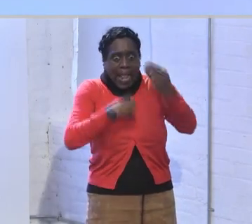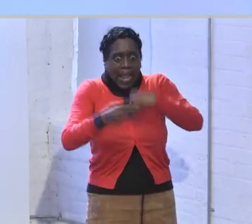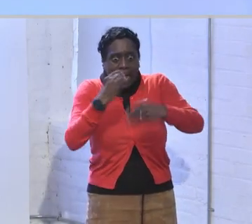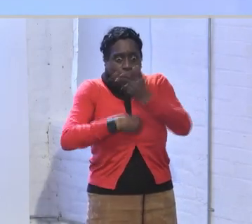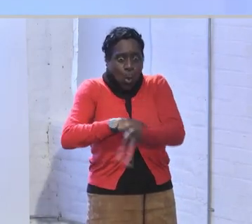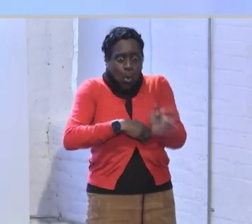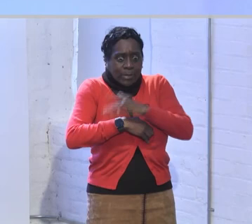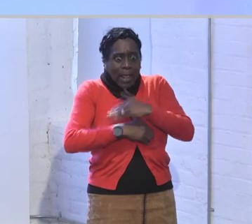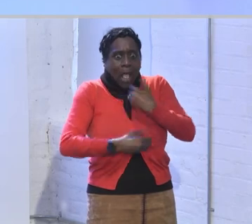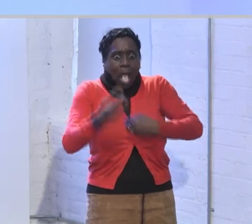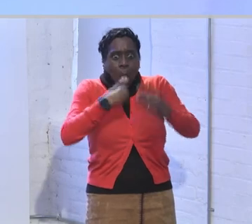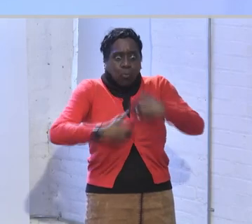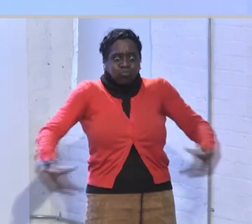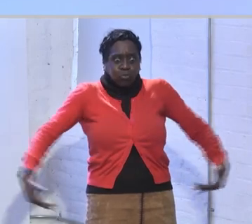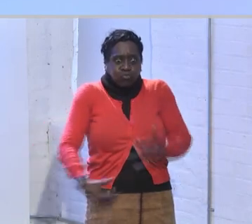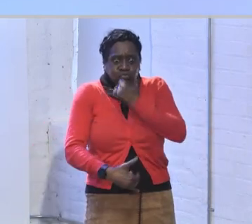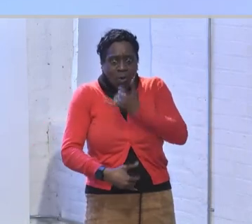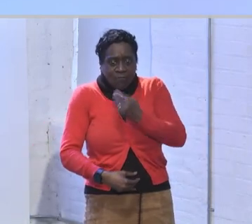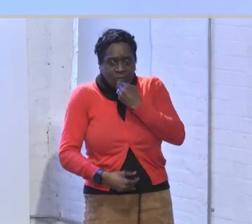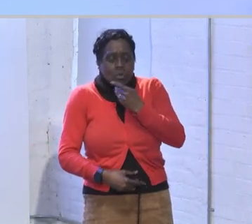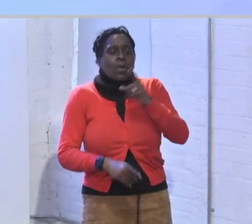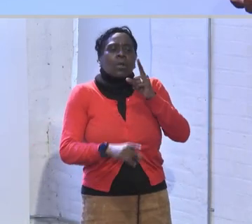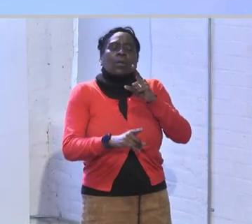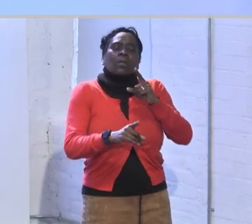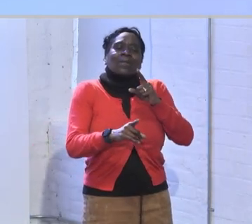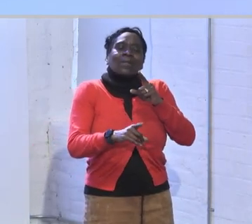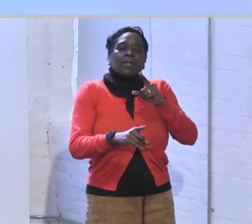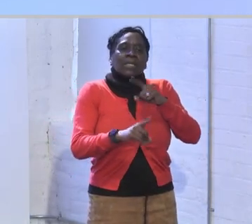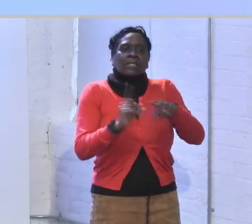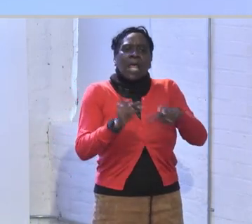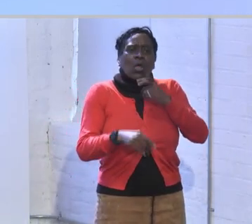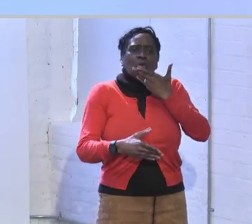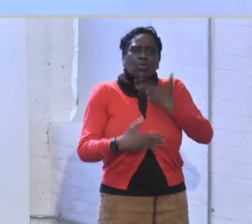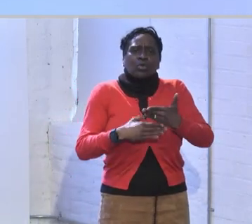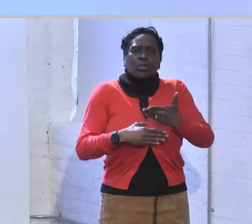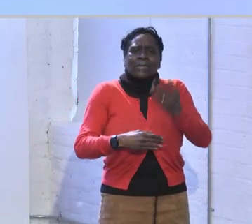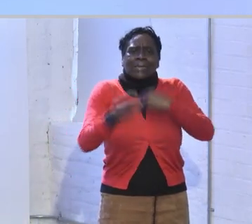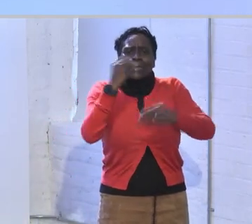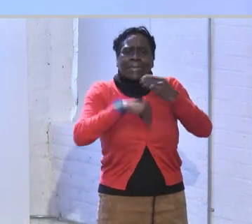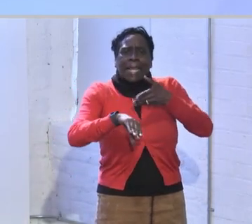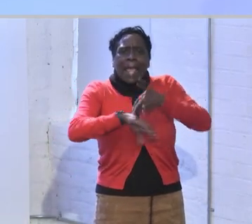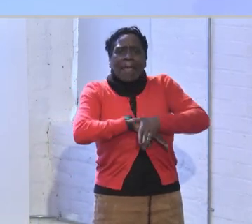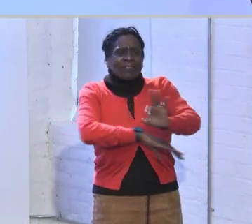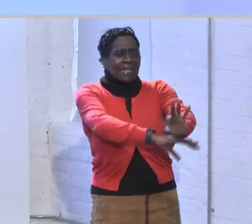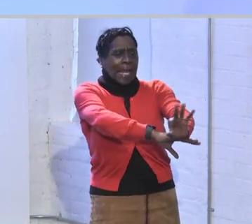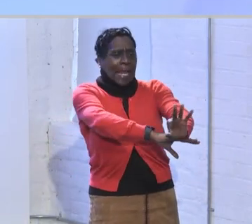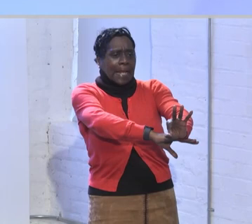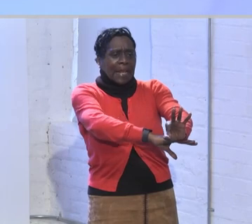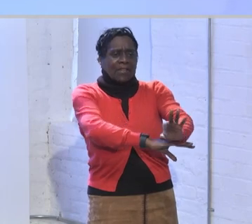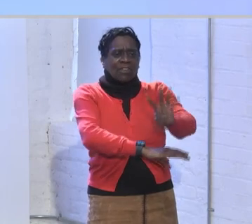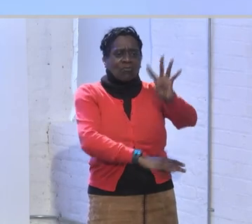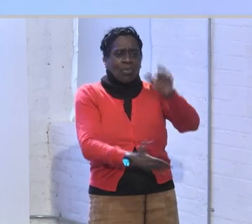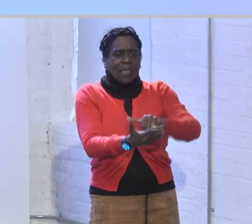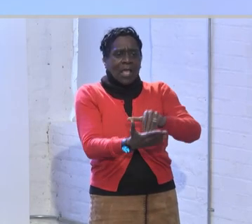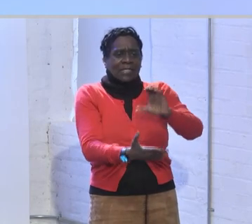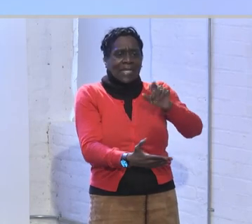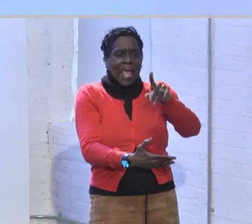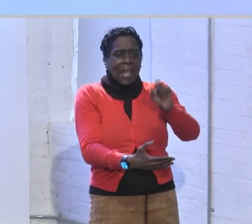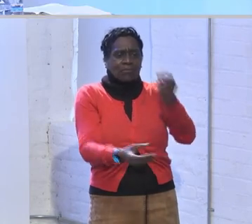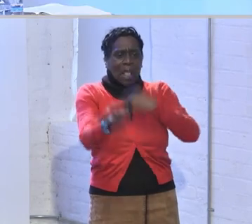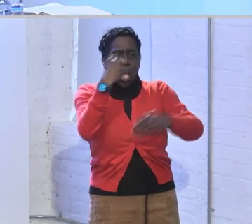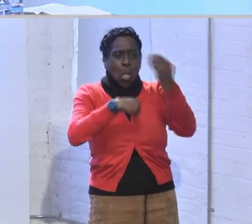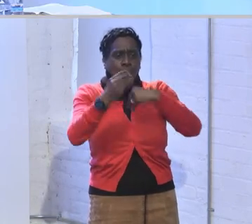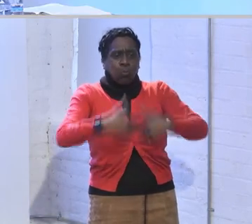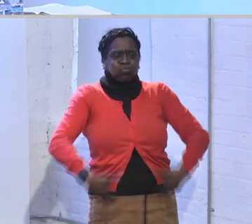do I do that? Do I just go, you know, it's not good to snack after 9, Ray, so, you know, those 4,000 calories you're packing away